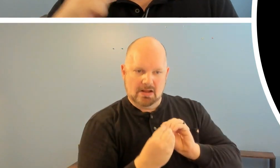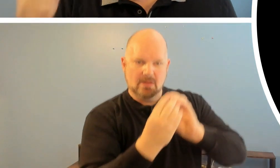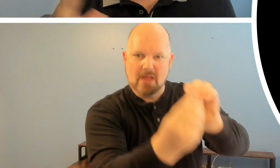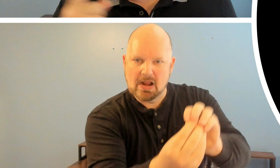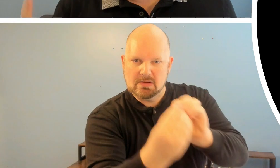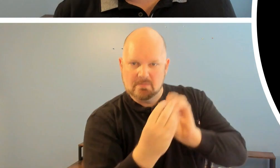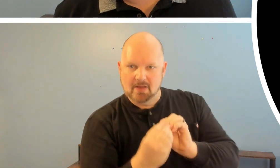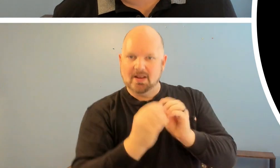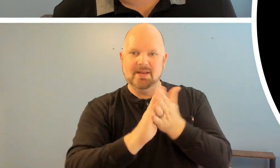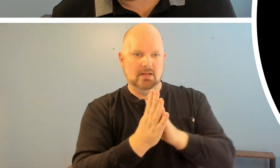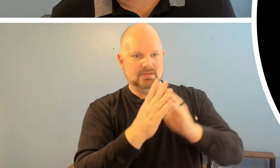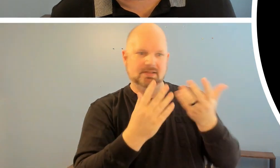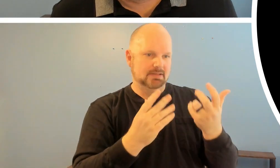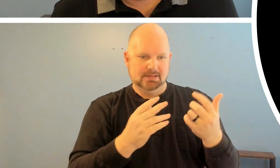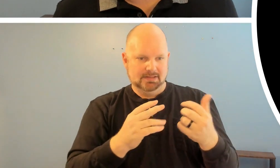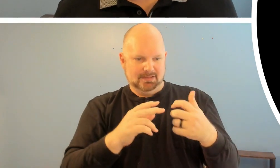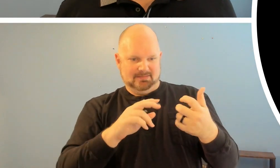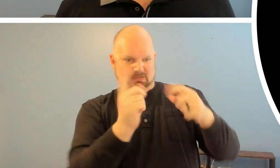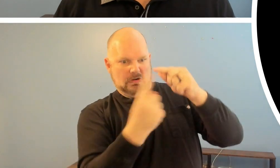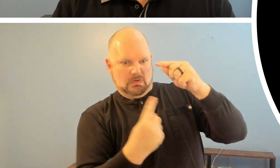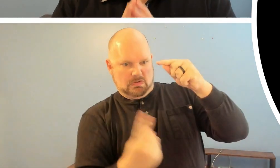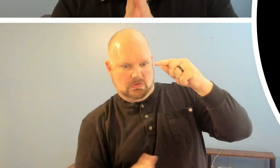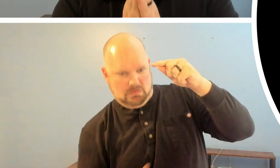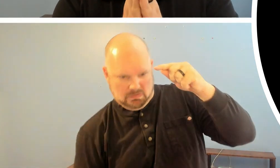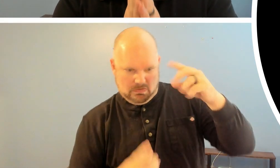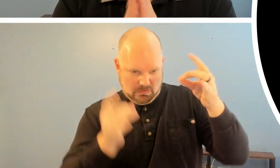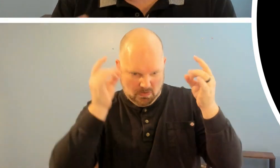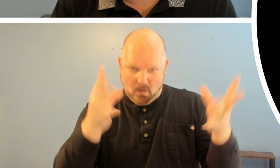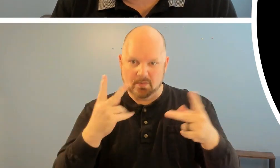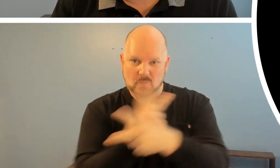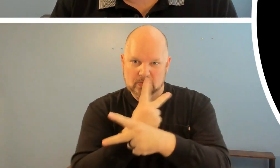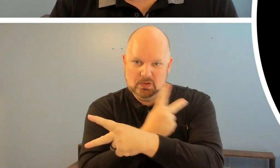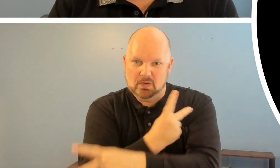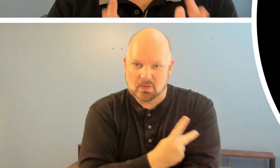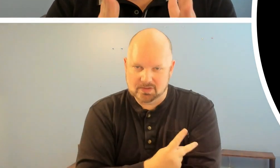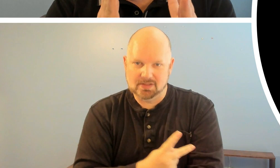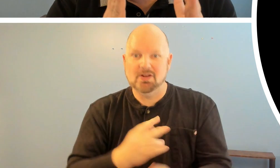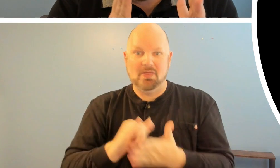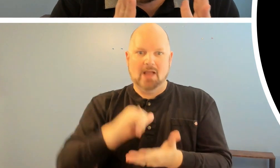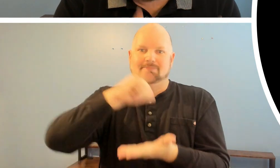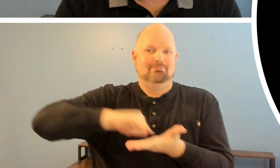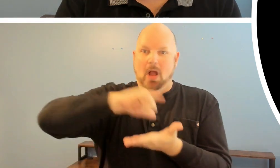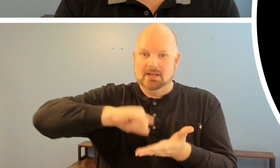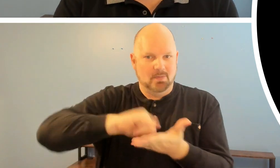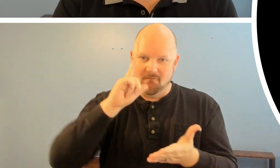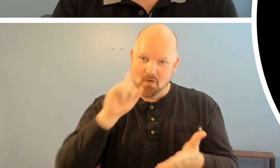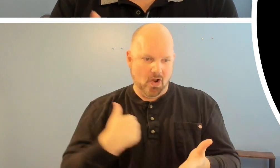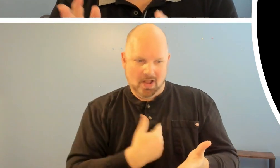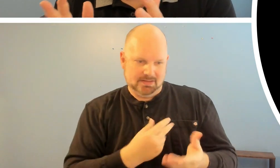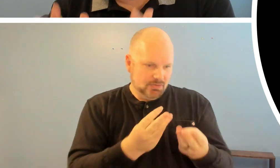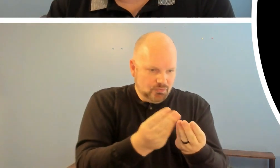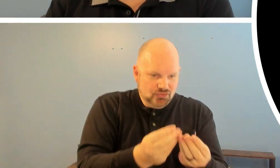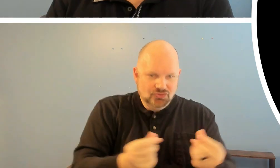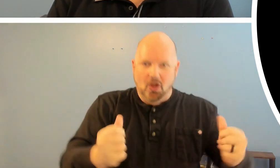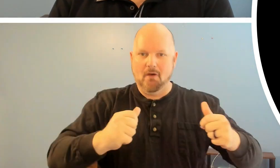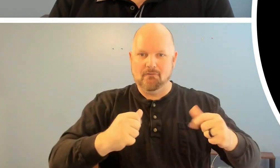this person in some kind of downward spiral of that conversation, making it impossible to come up with good solutions